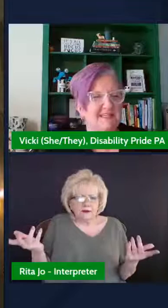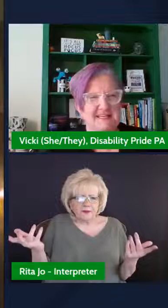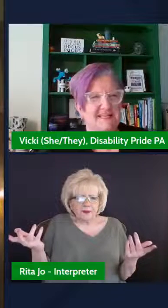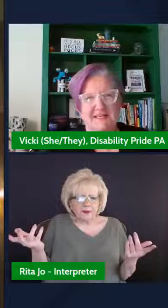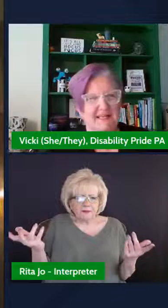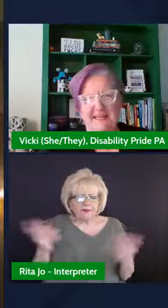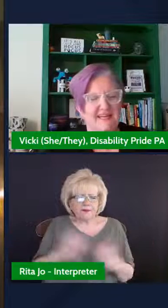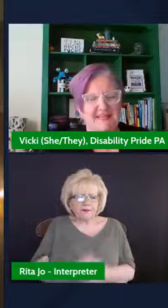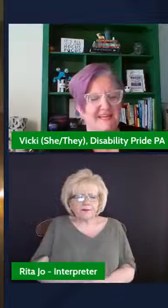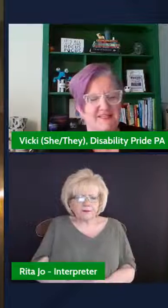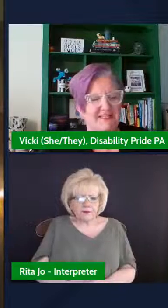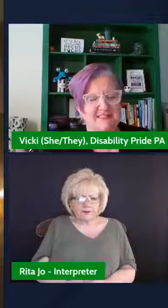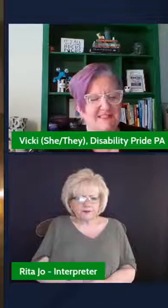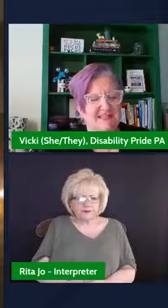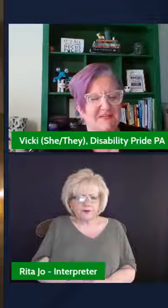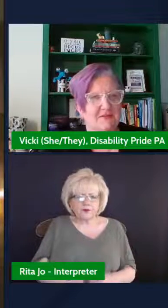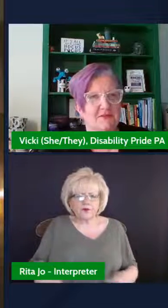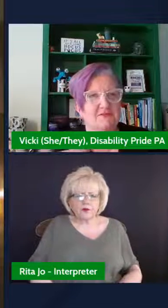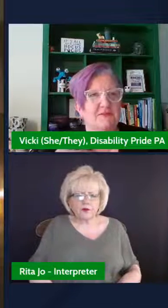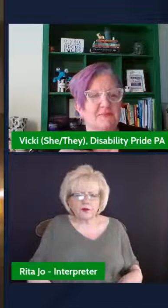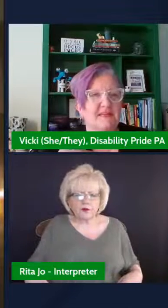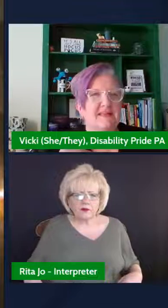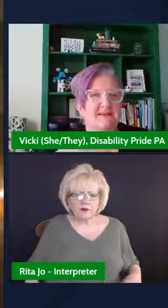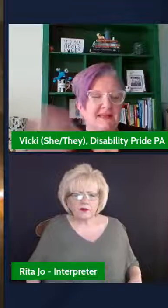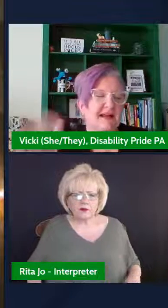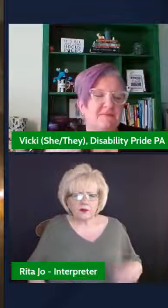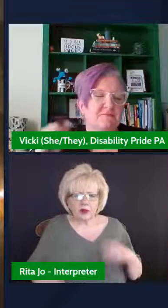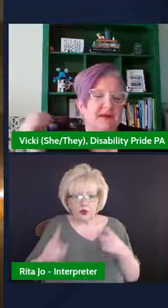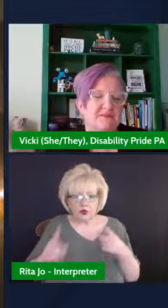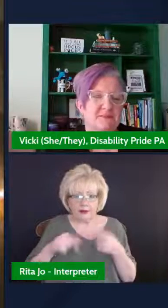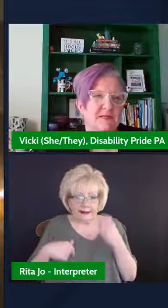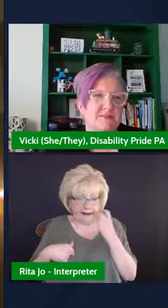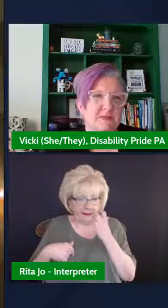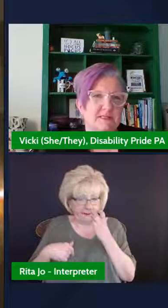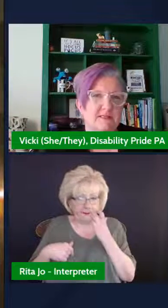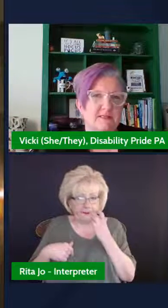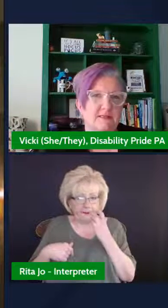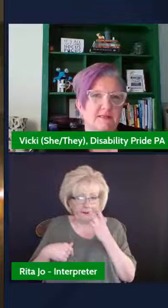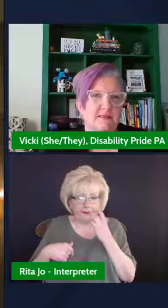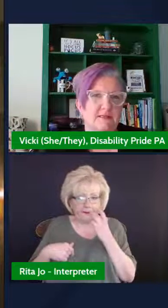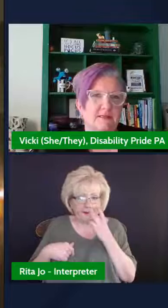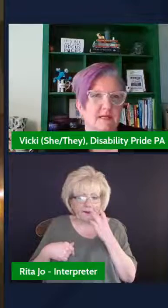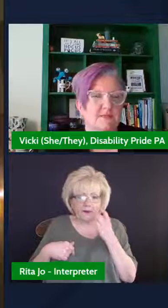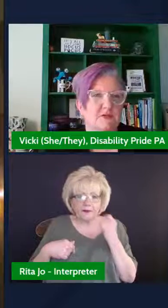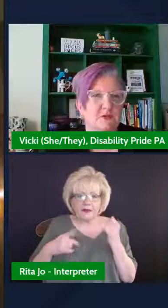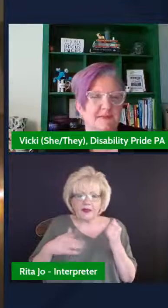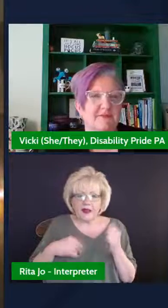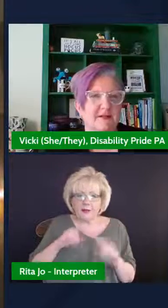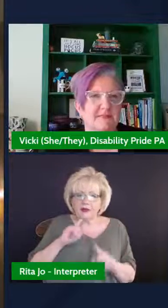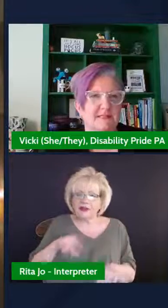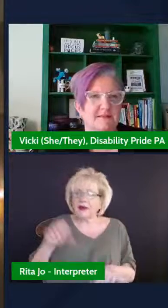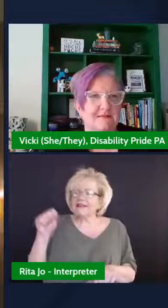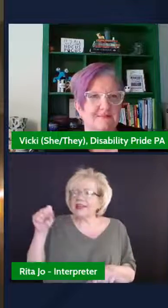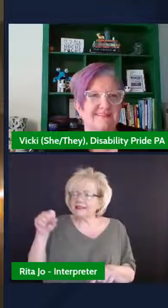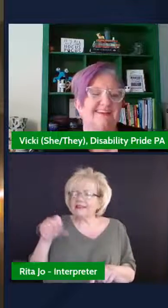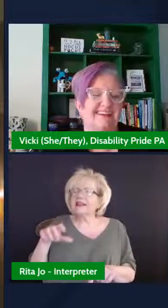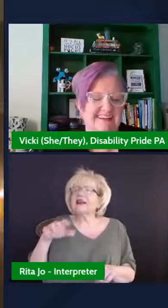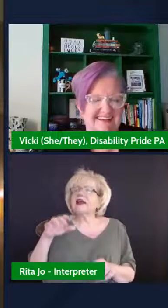okay. it just, to me, my response was, yes, but nobody follows